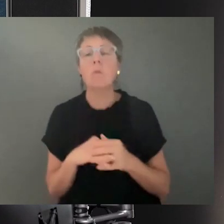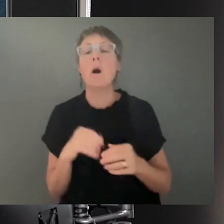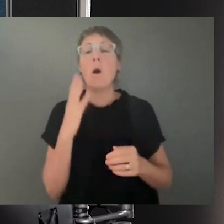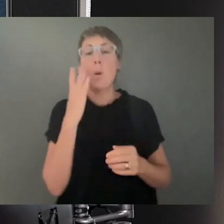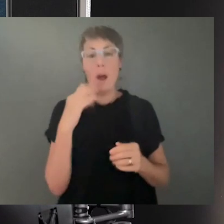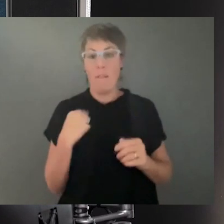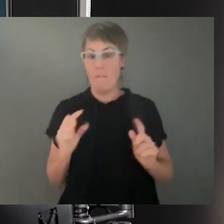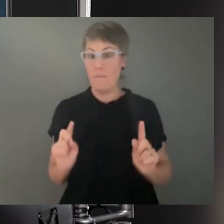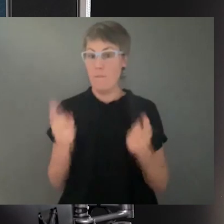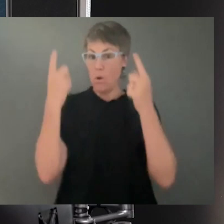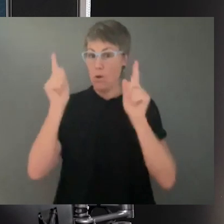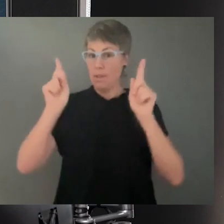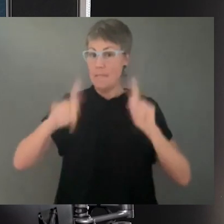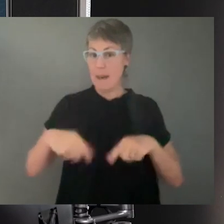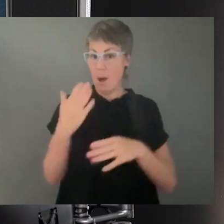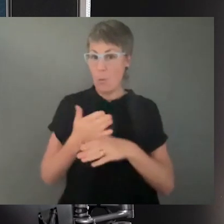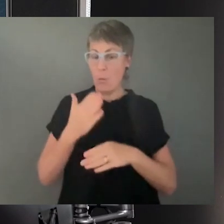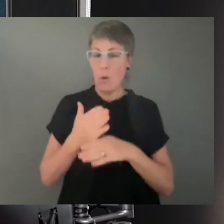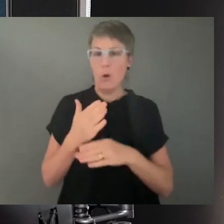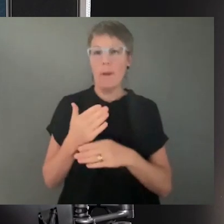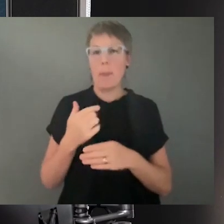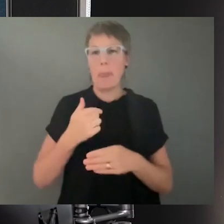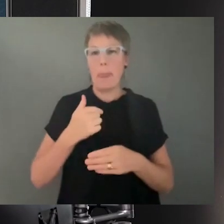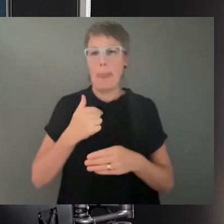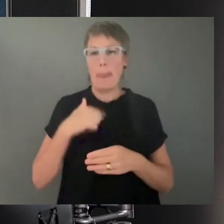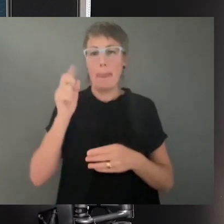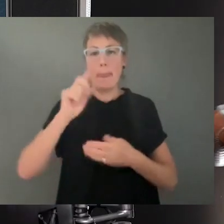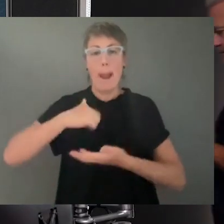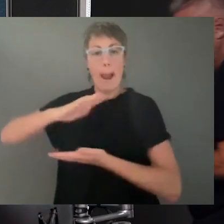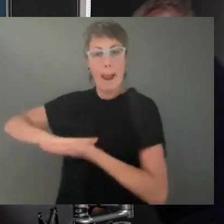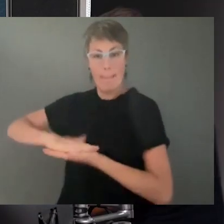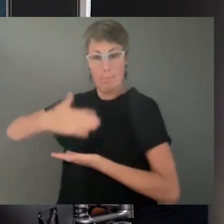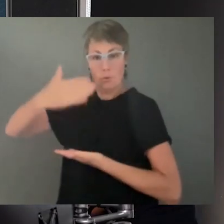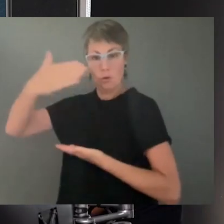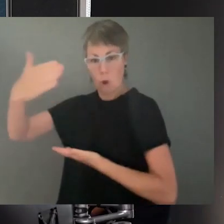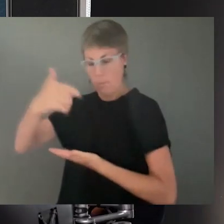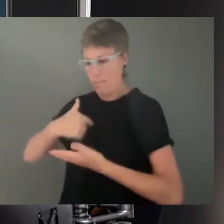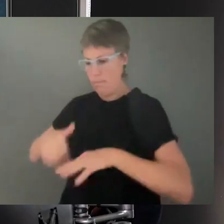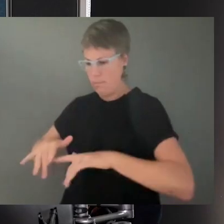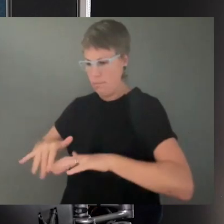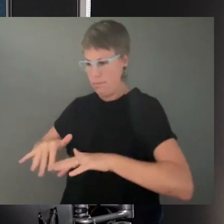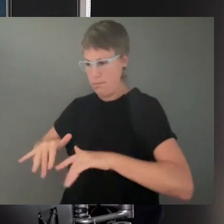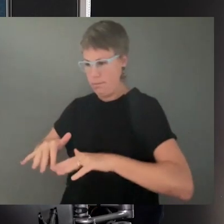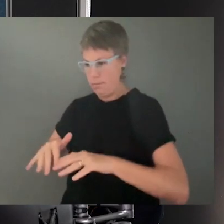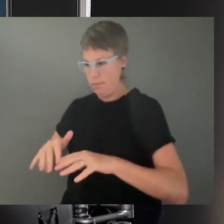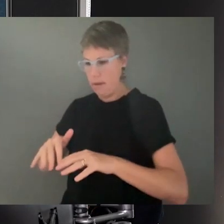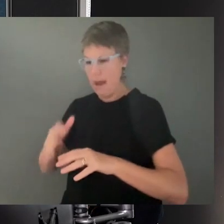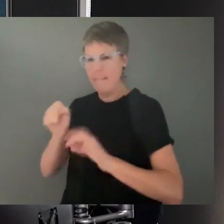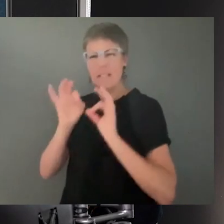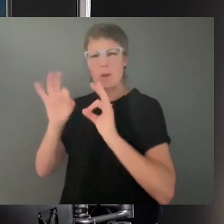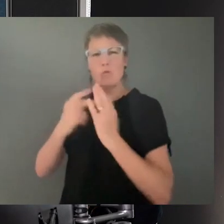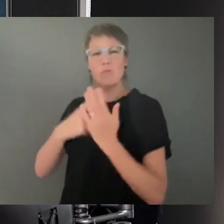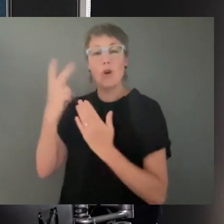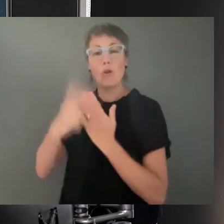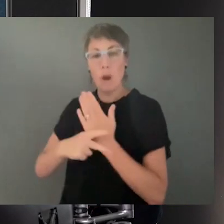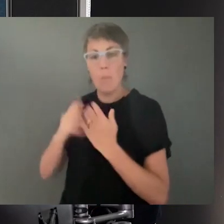evolved. I remember when I first started, I would write stories on my laptop and I had screen reading software. So